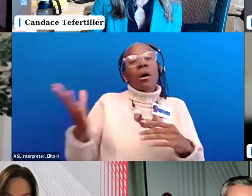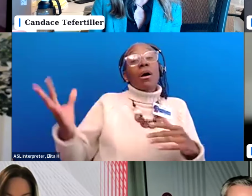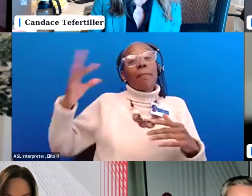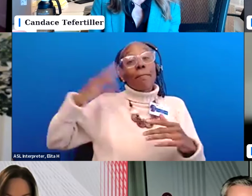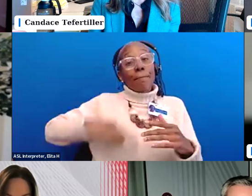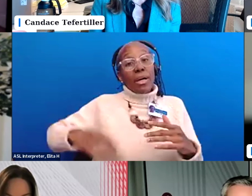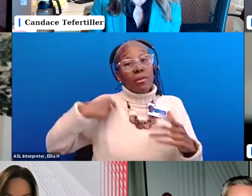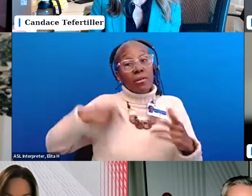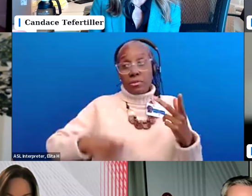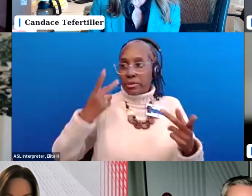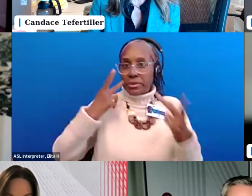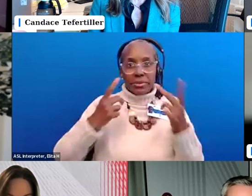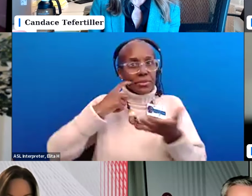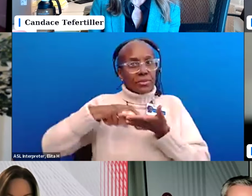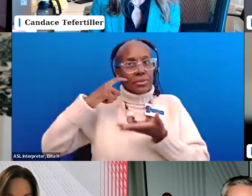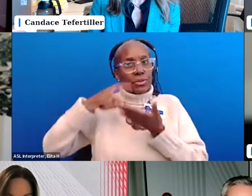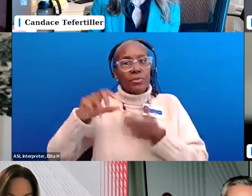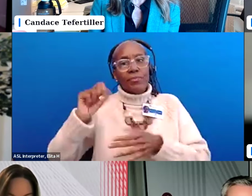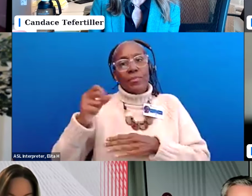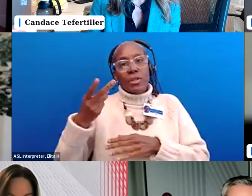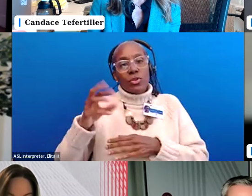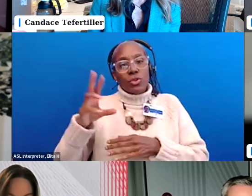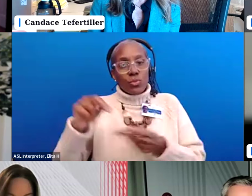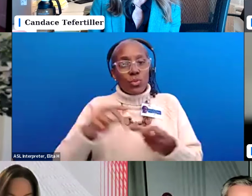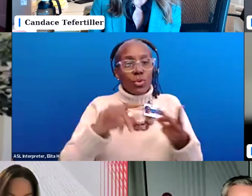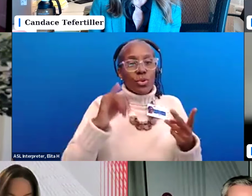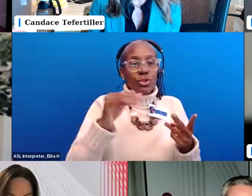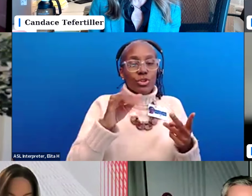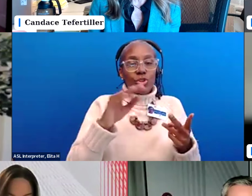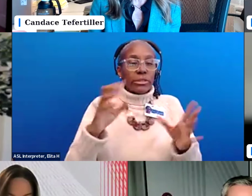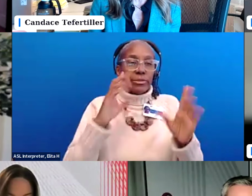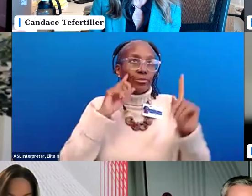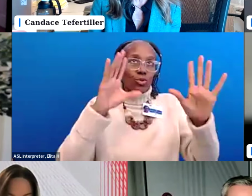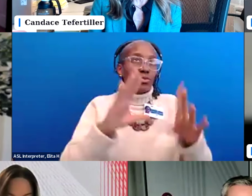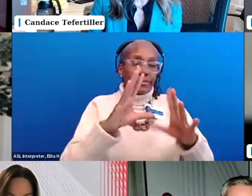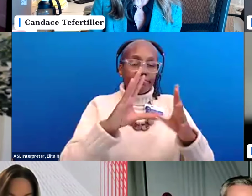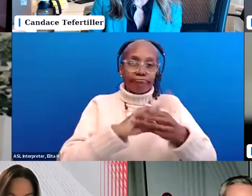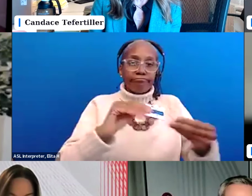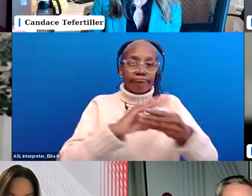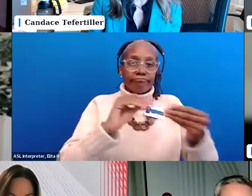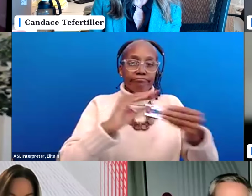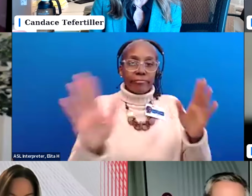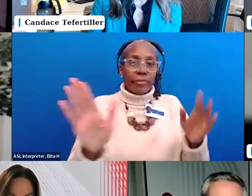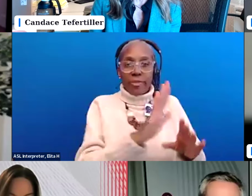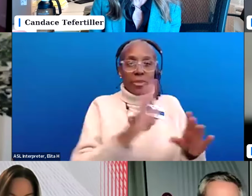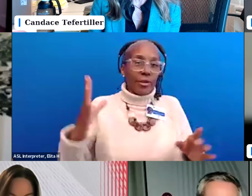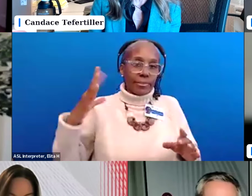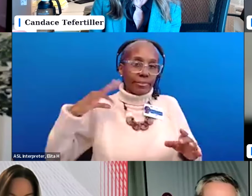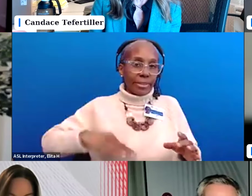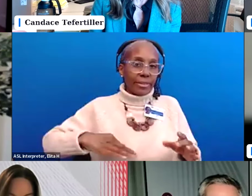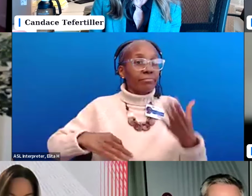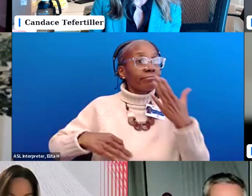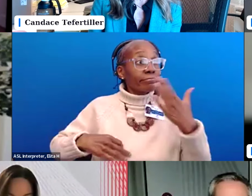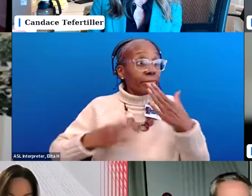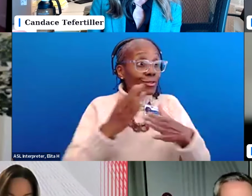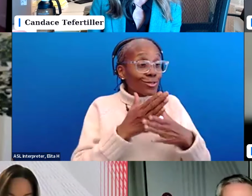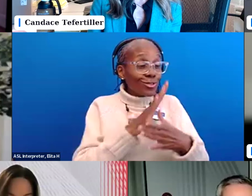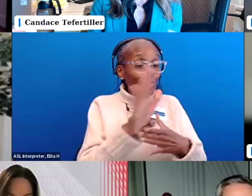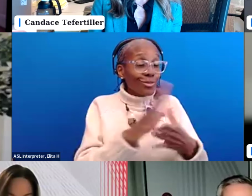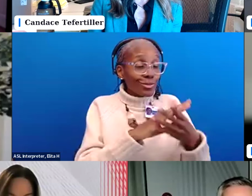we saw, I think Sherown and Jessie did such a magnificent job of sharing the benefits that they achieved. So thank you for sharing